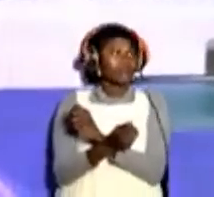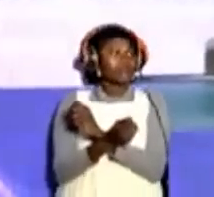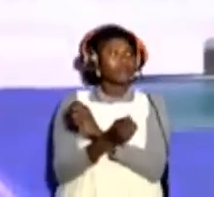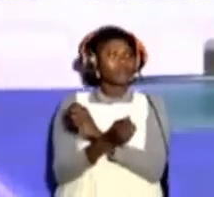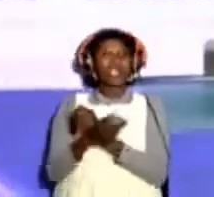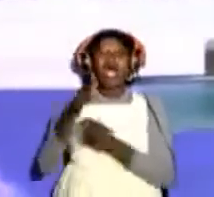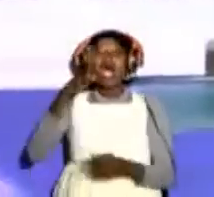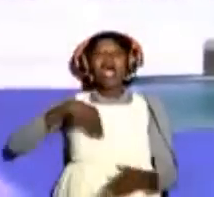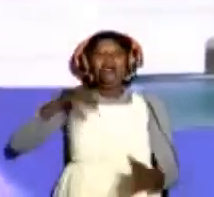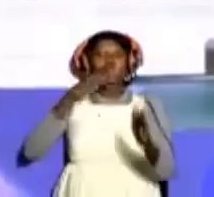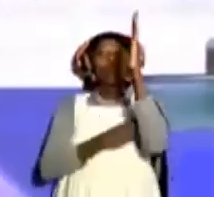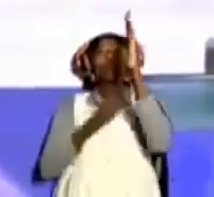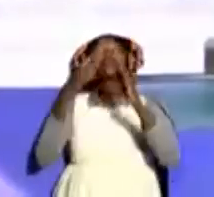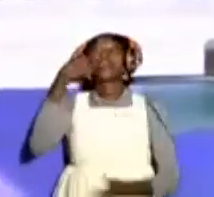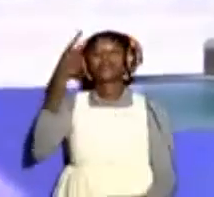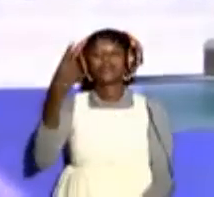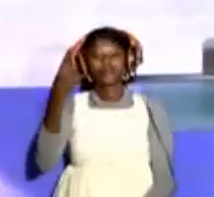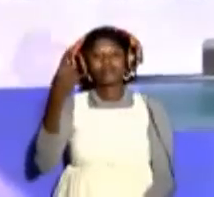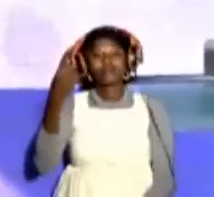And God said